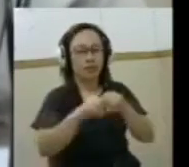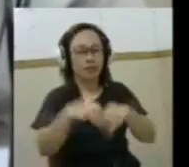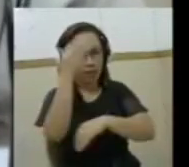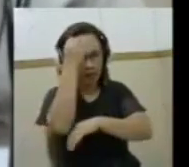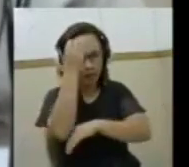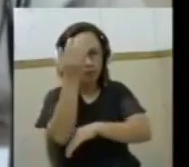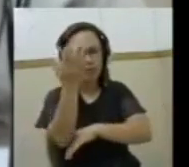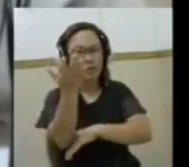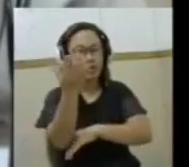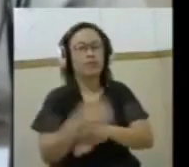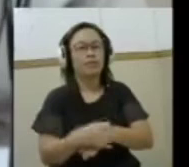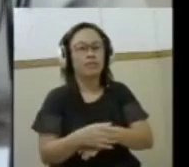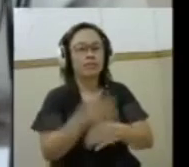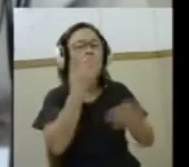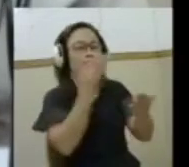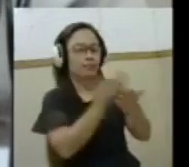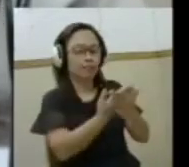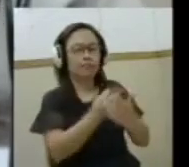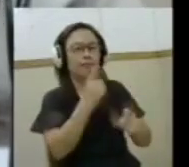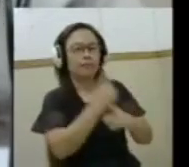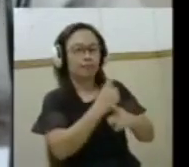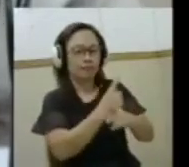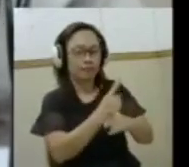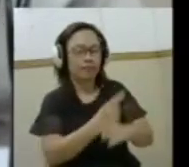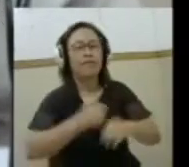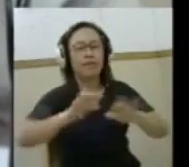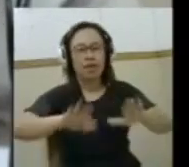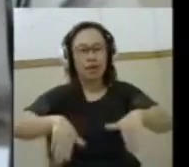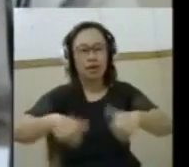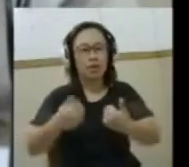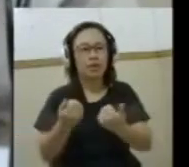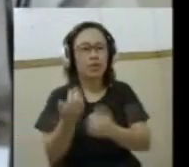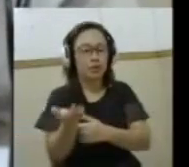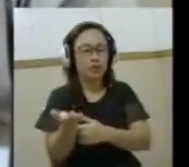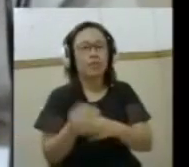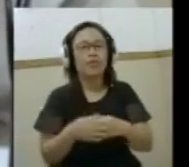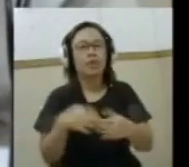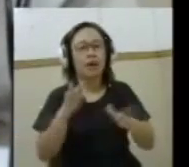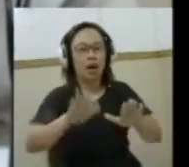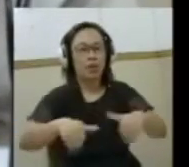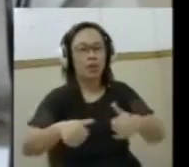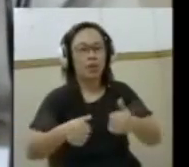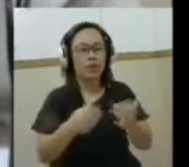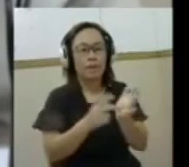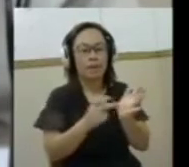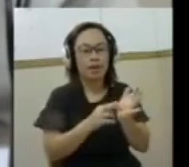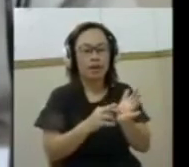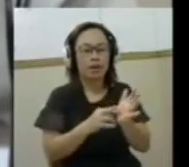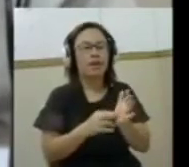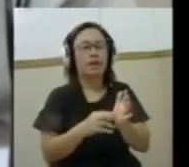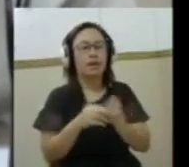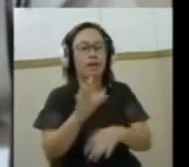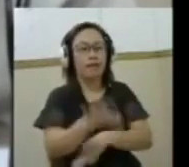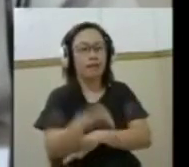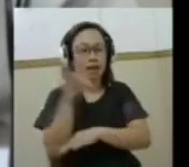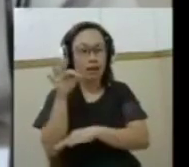information. That was correctly stated, Janice. How about you, Isabel? What can we find in the results section? It